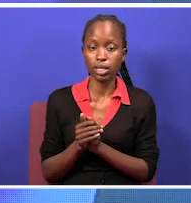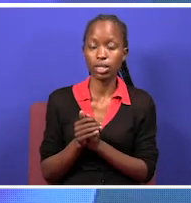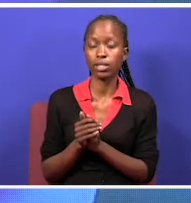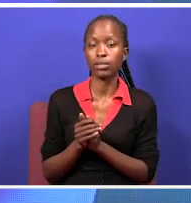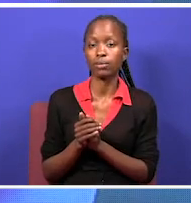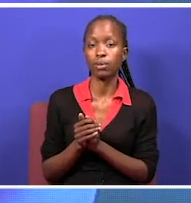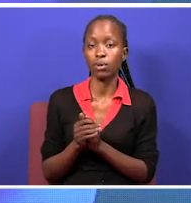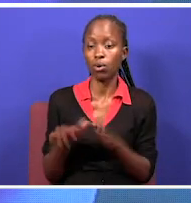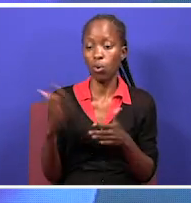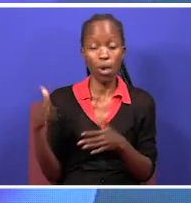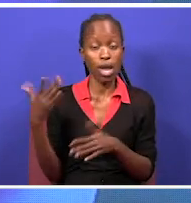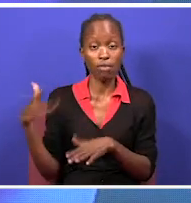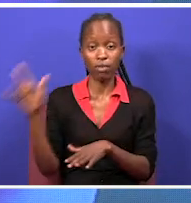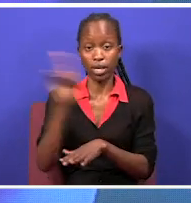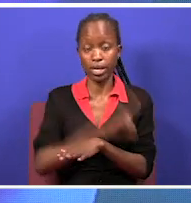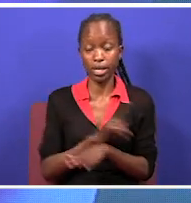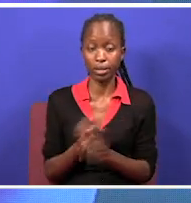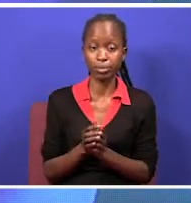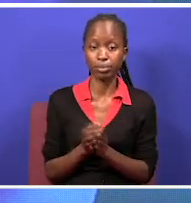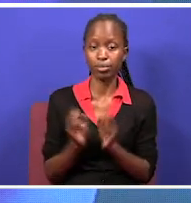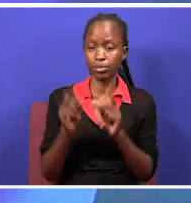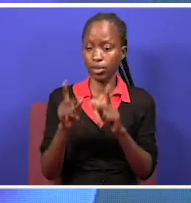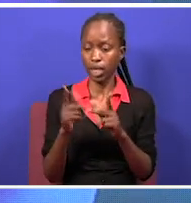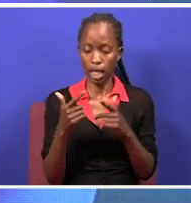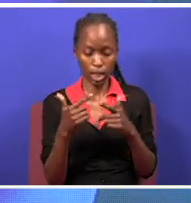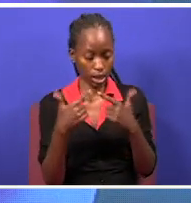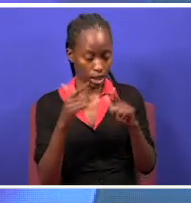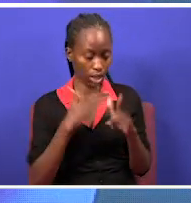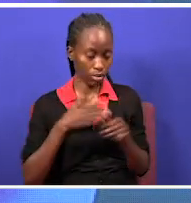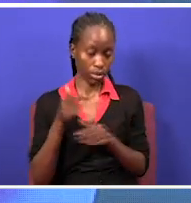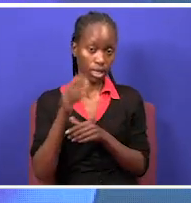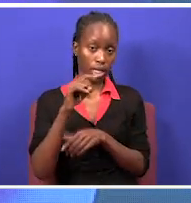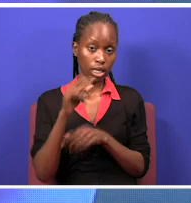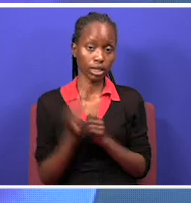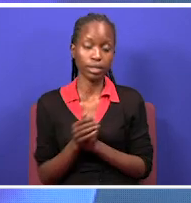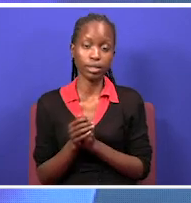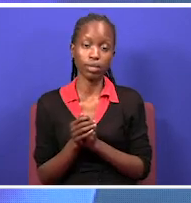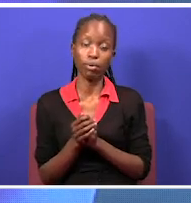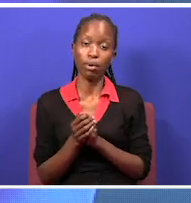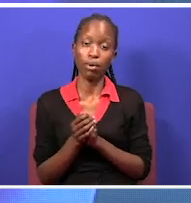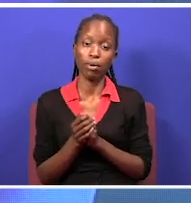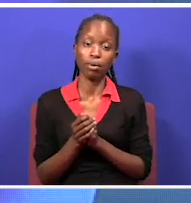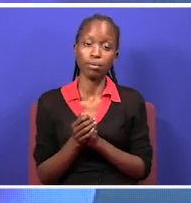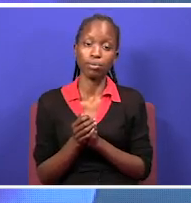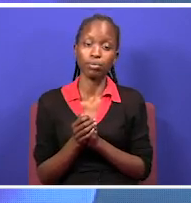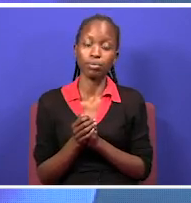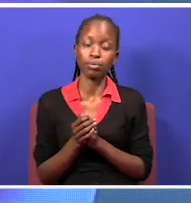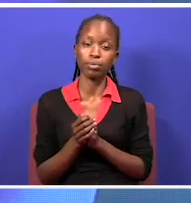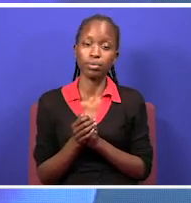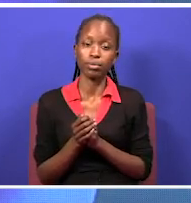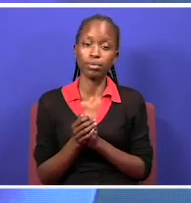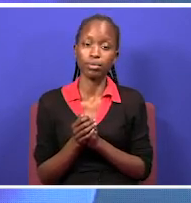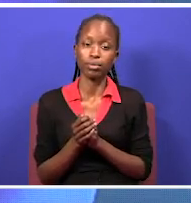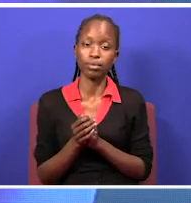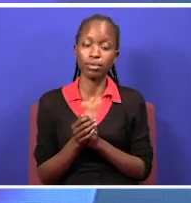daily basis. Now, let me hasten to add there before we go on that whereas we